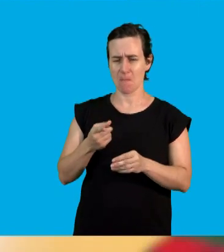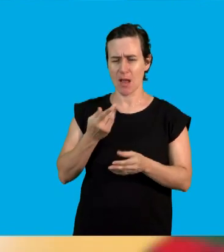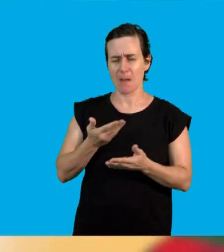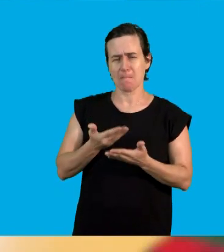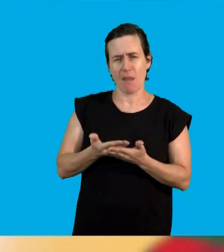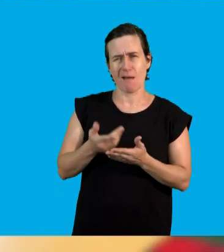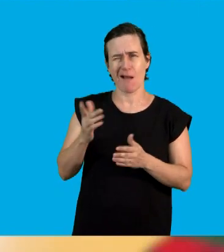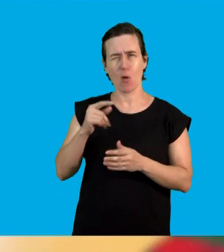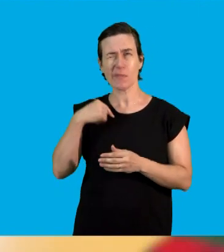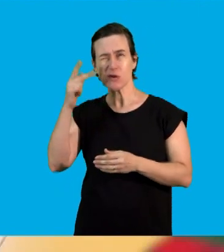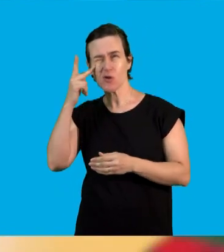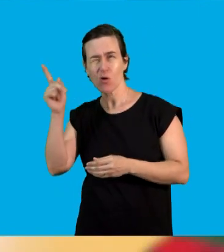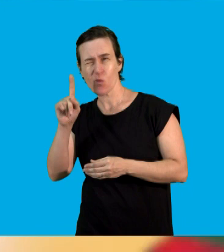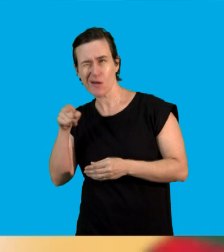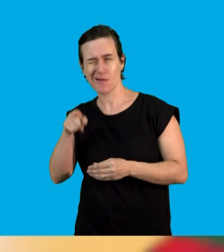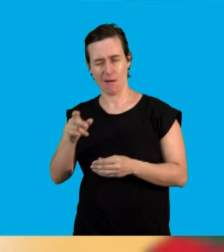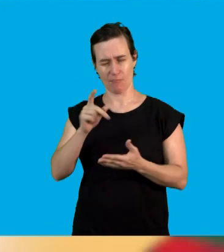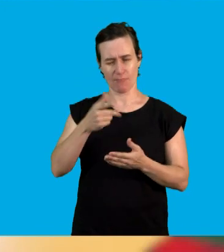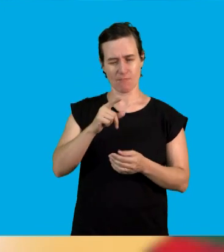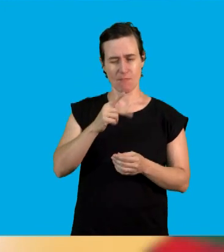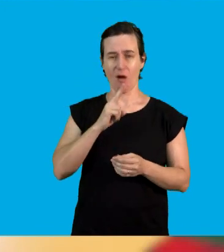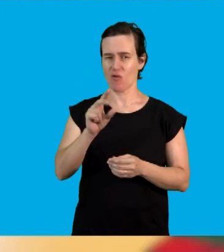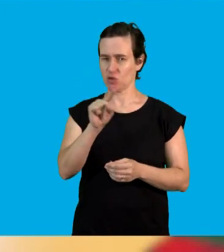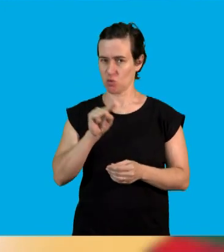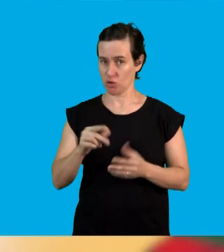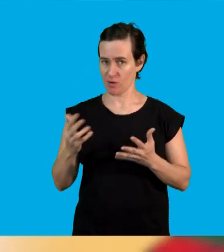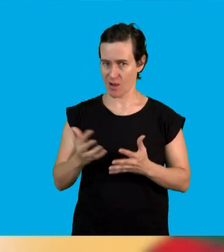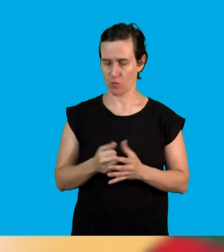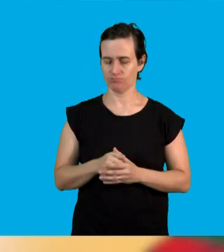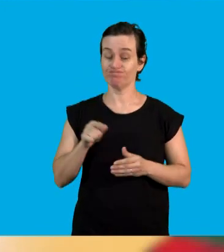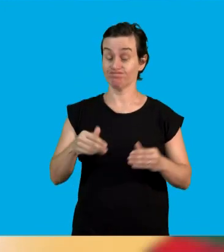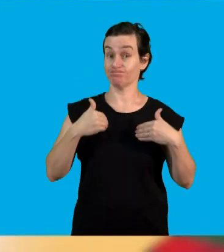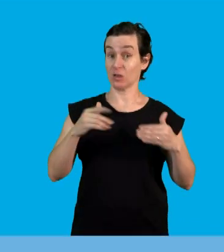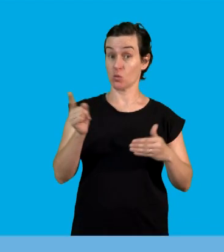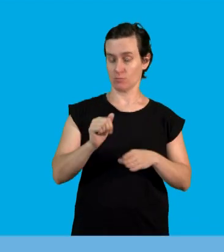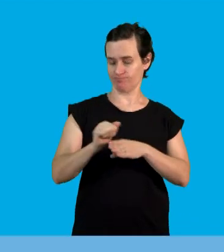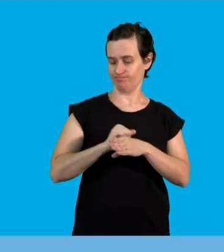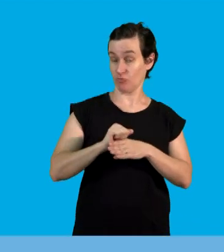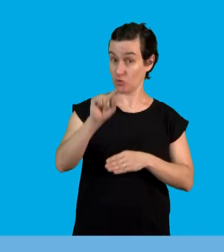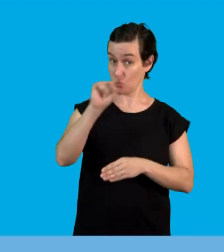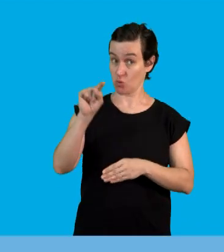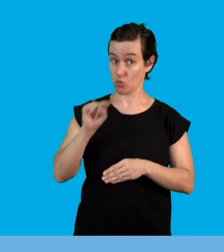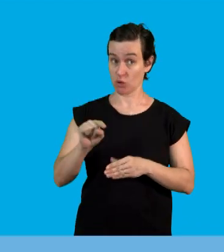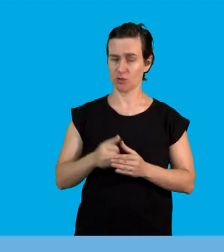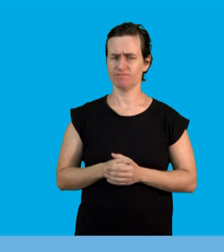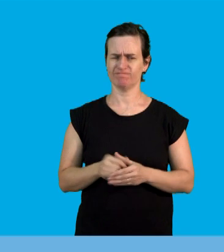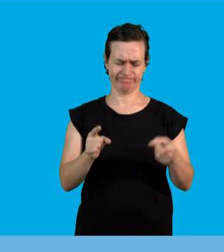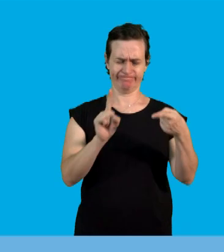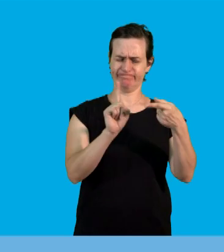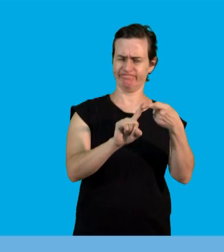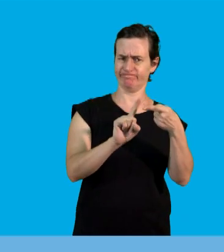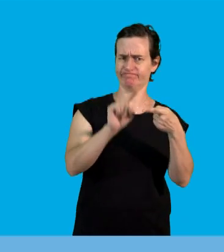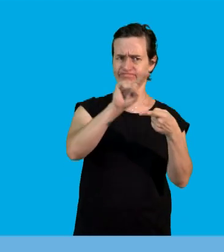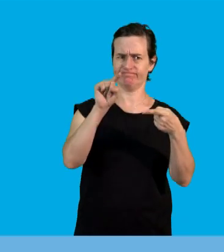in a parallel circuit. So to begin with our practice questions, so we have the first question that